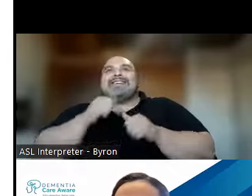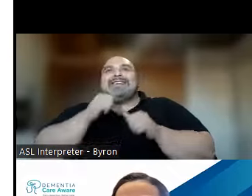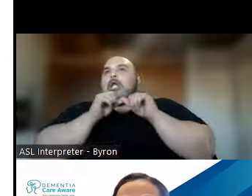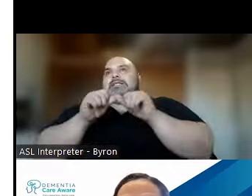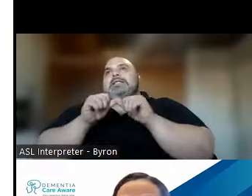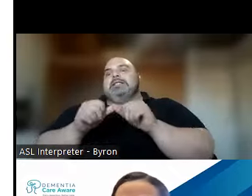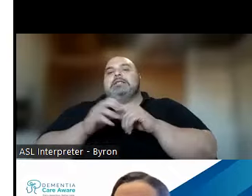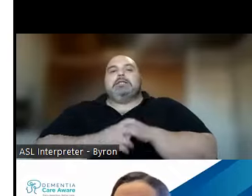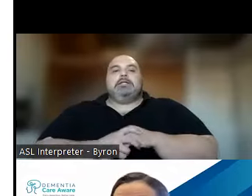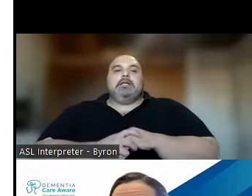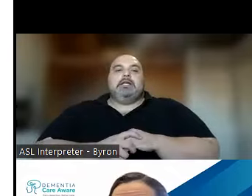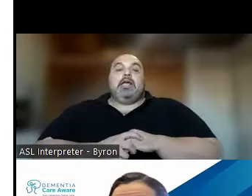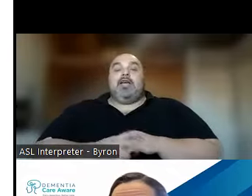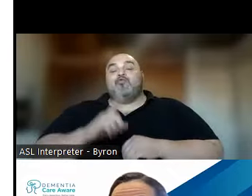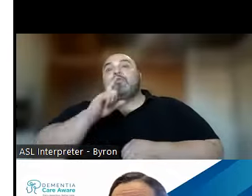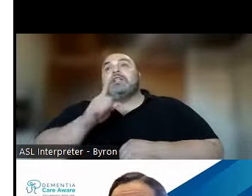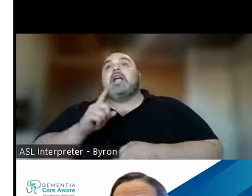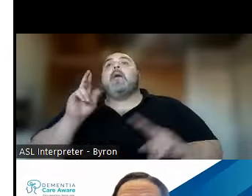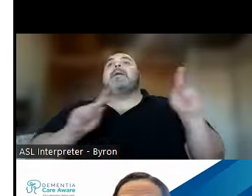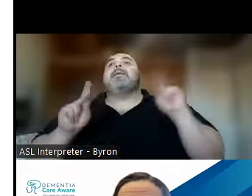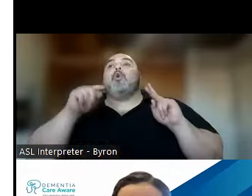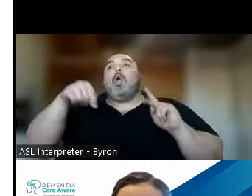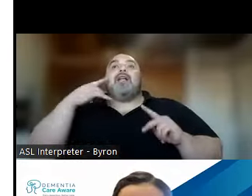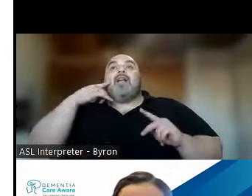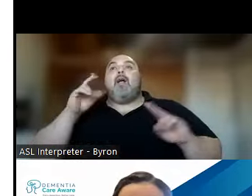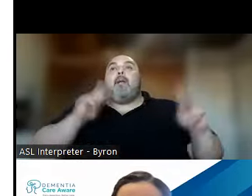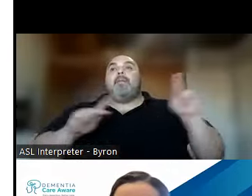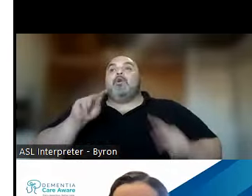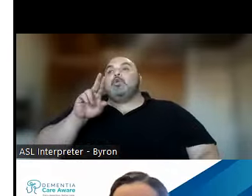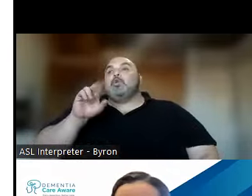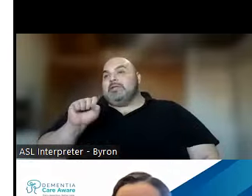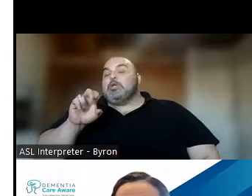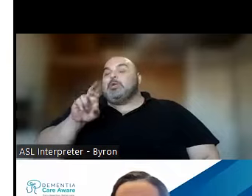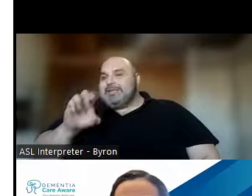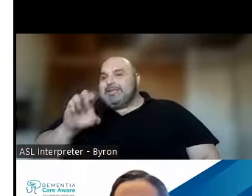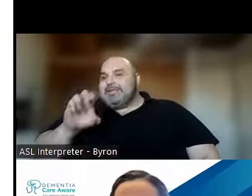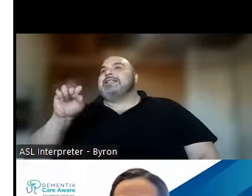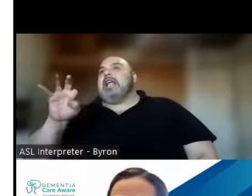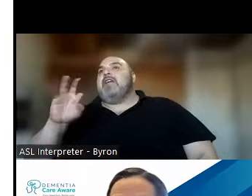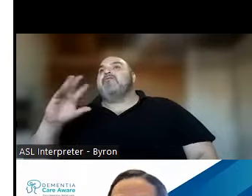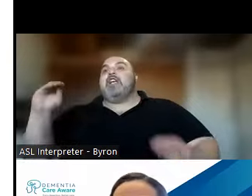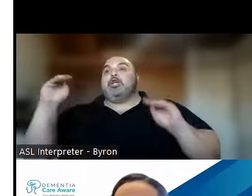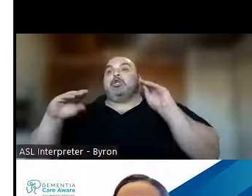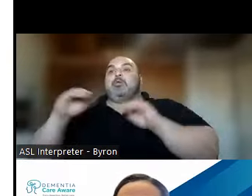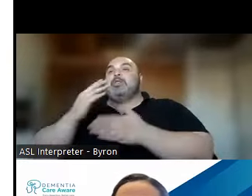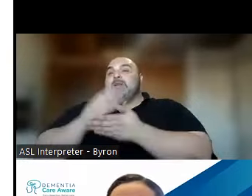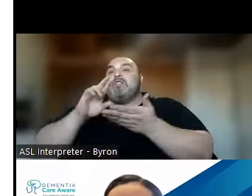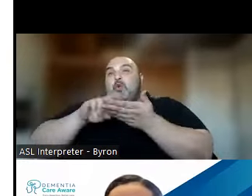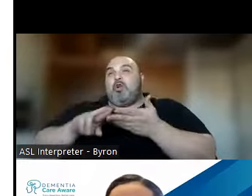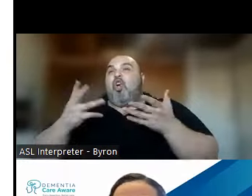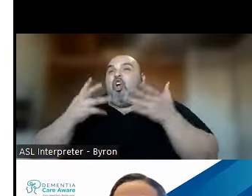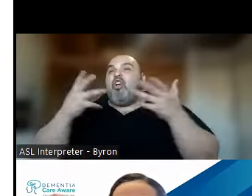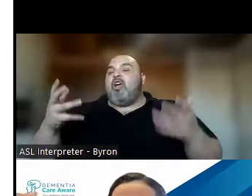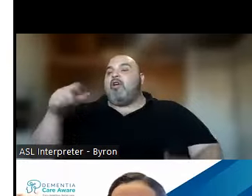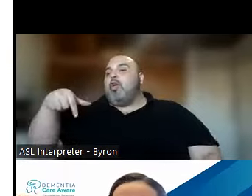In fact, it's folks in California and people at UCSF who've contributed to some of that research, a lot of it